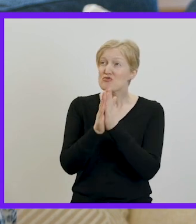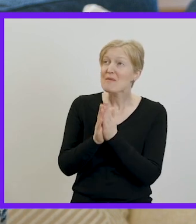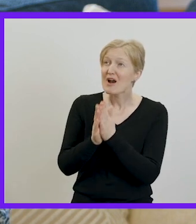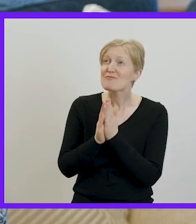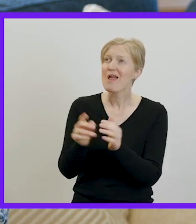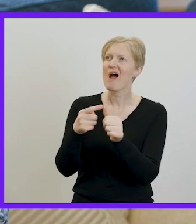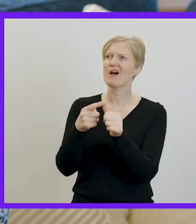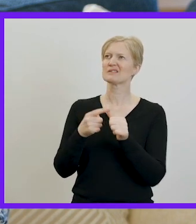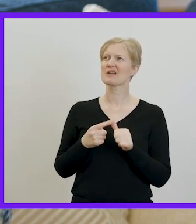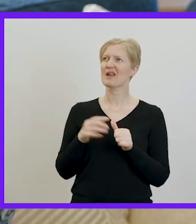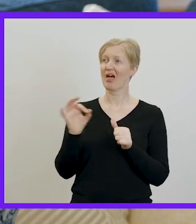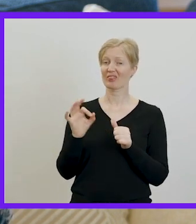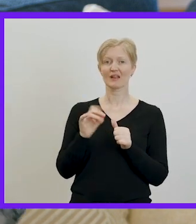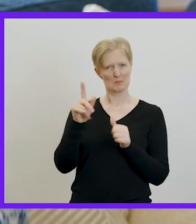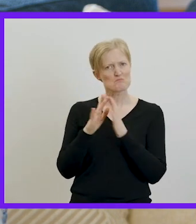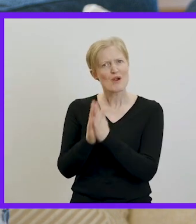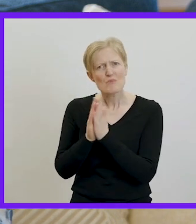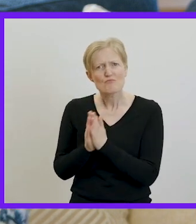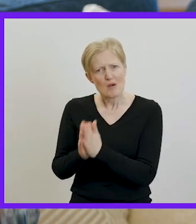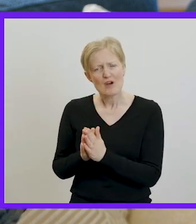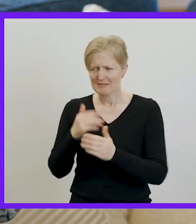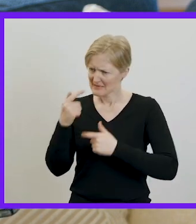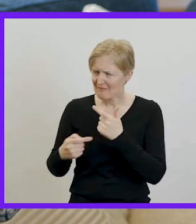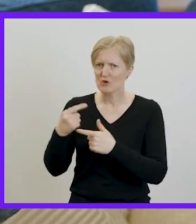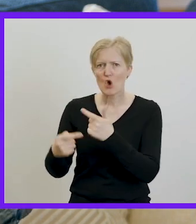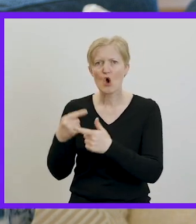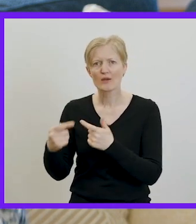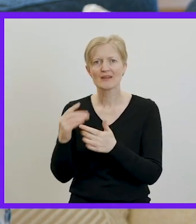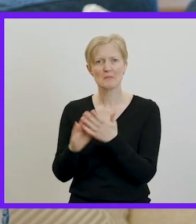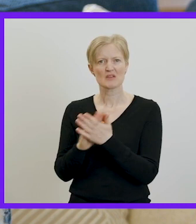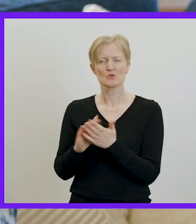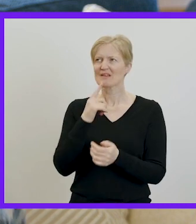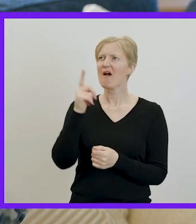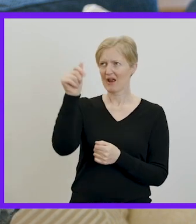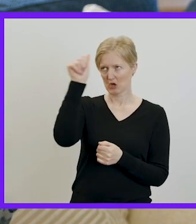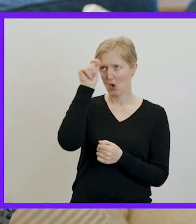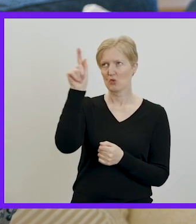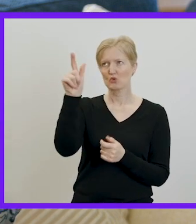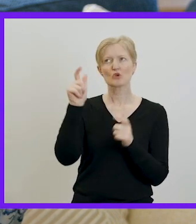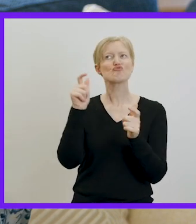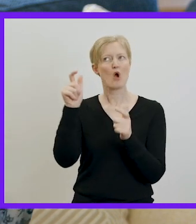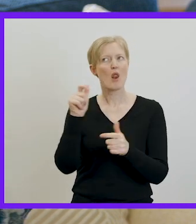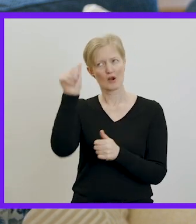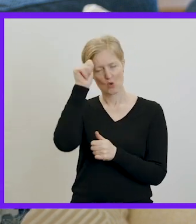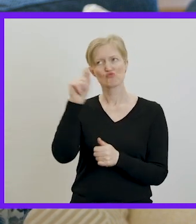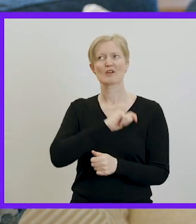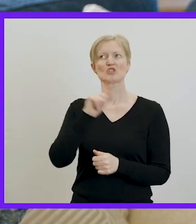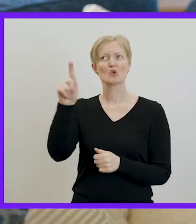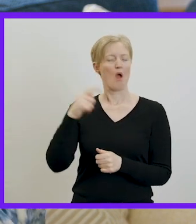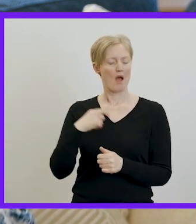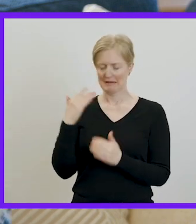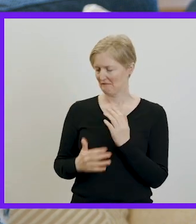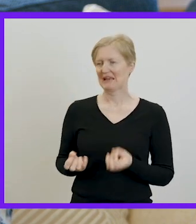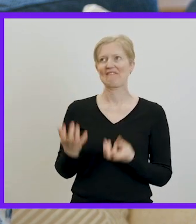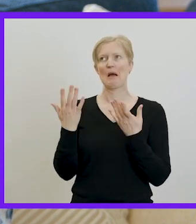and don't receive an answer, but keep on going, you're saying, Lord, I know you've got this. I know that I can trust you, so I will not